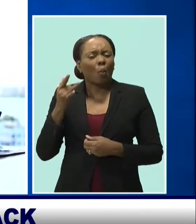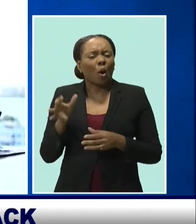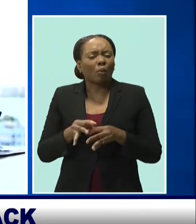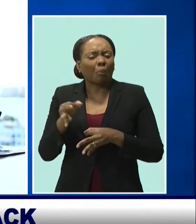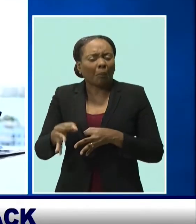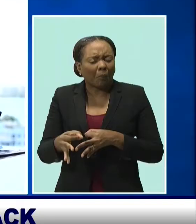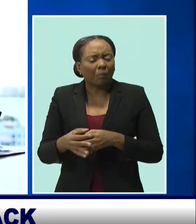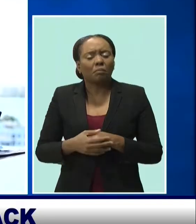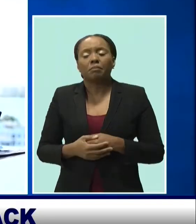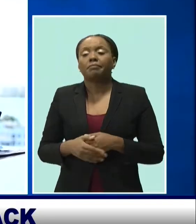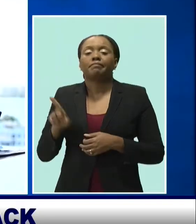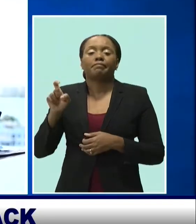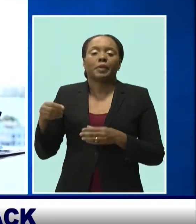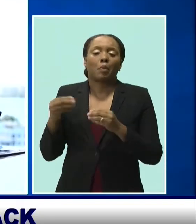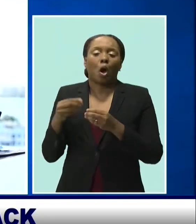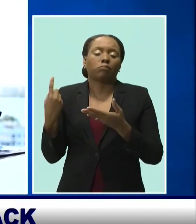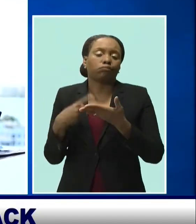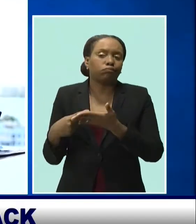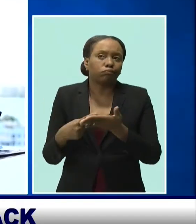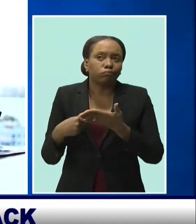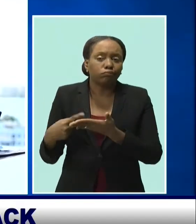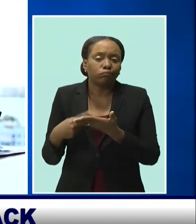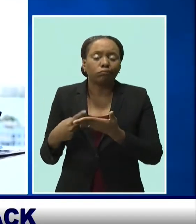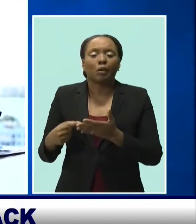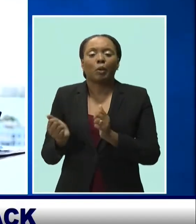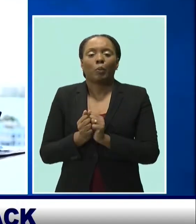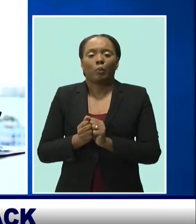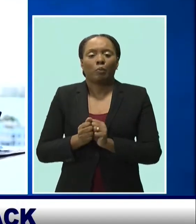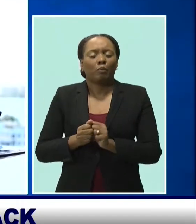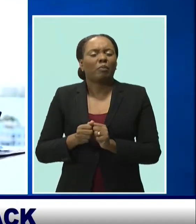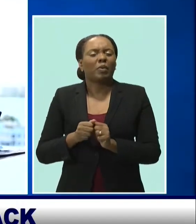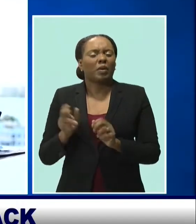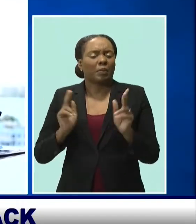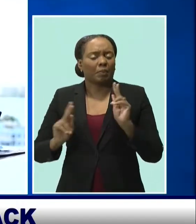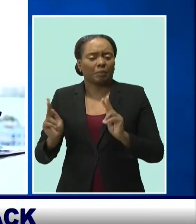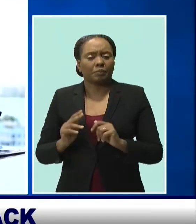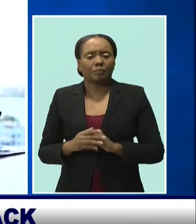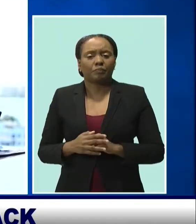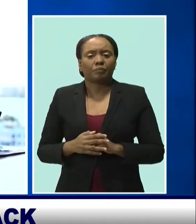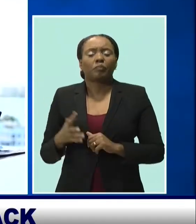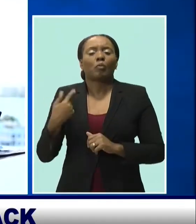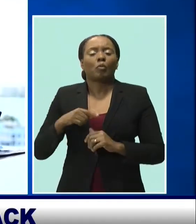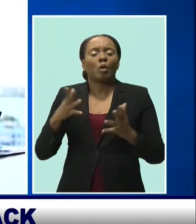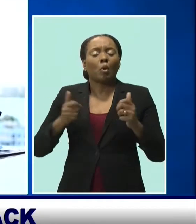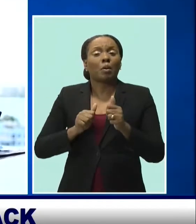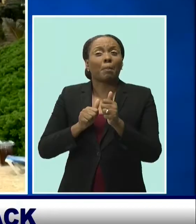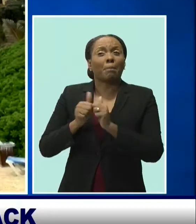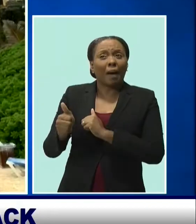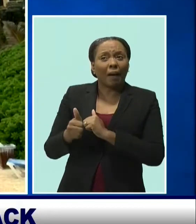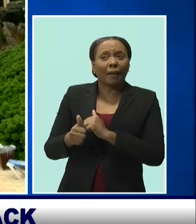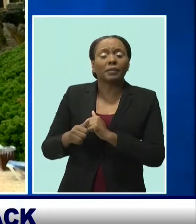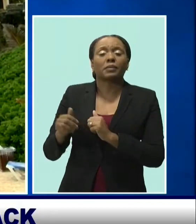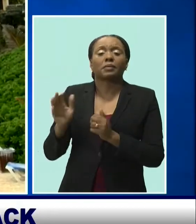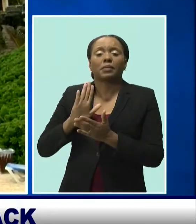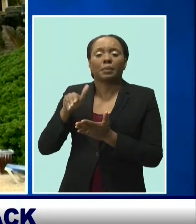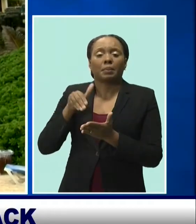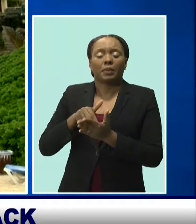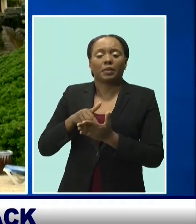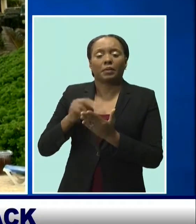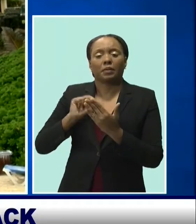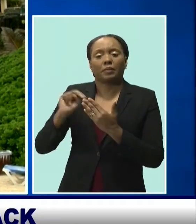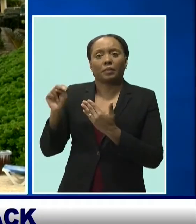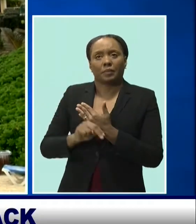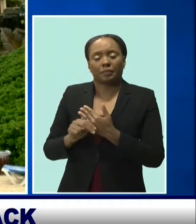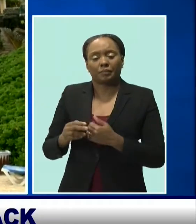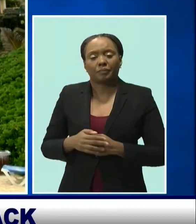further discussions among all parties involved. We expect and we're committed to passing by mid-November. He adds that with